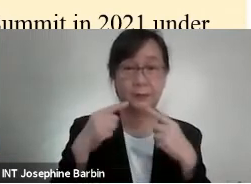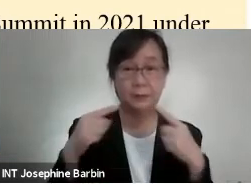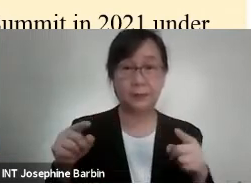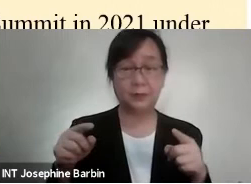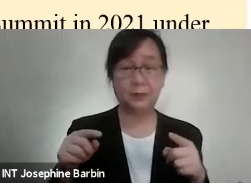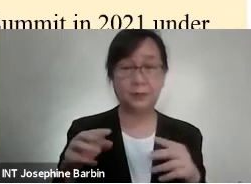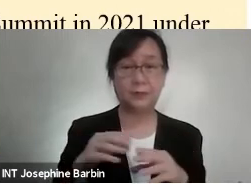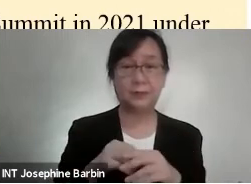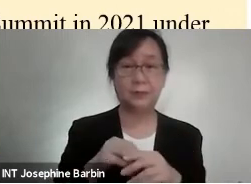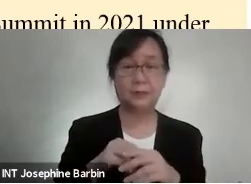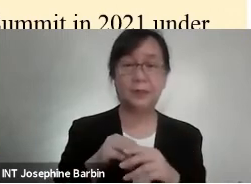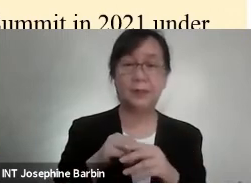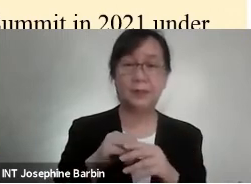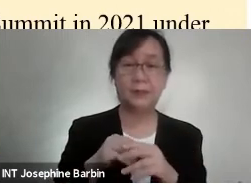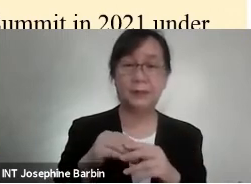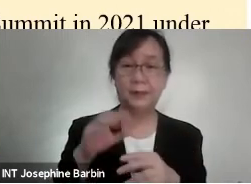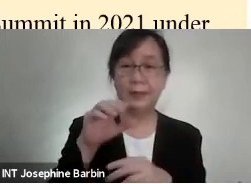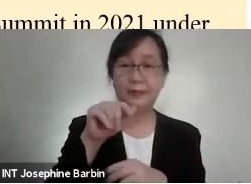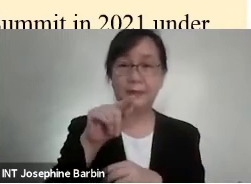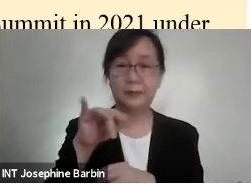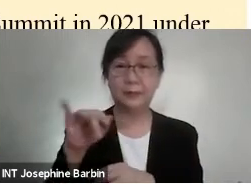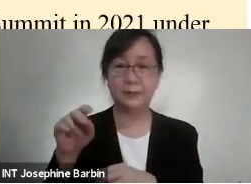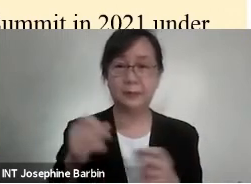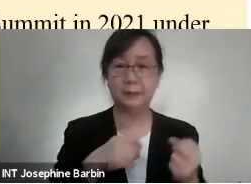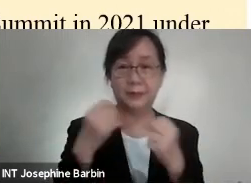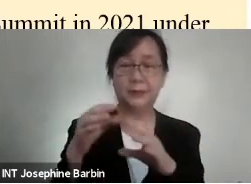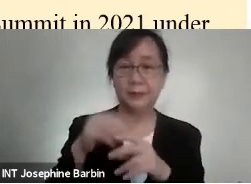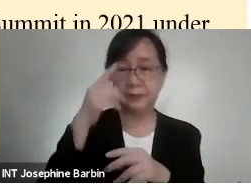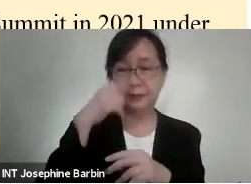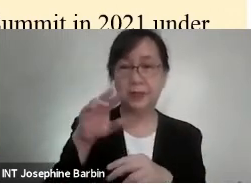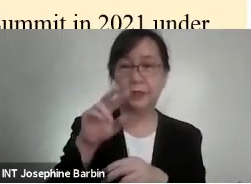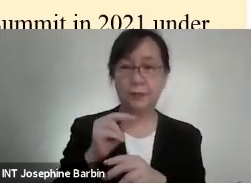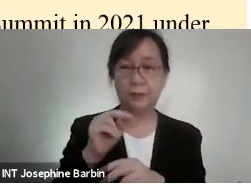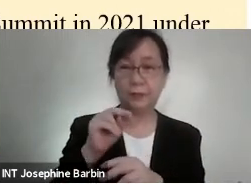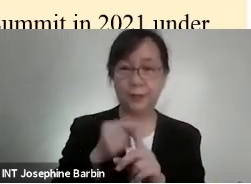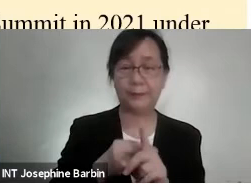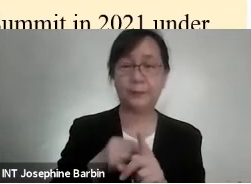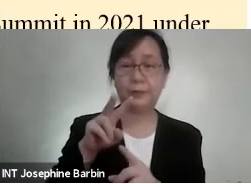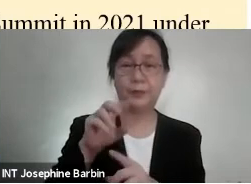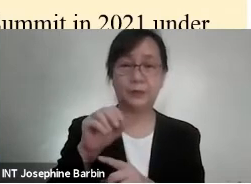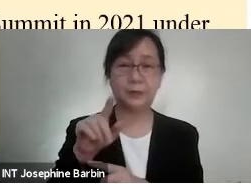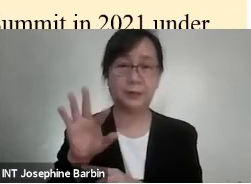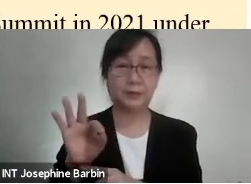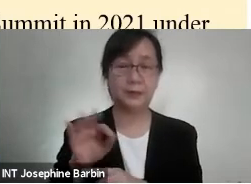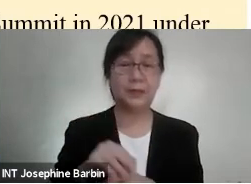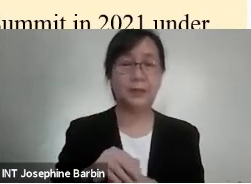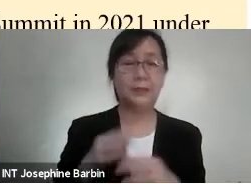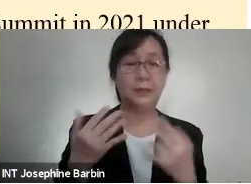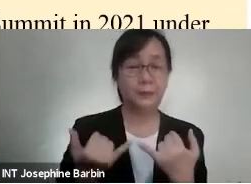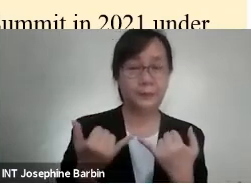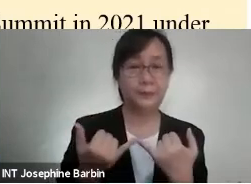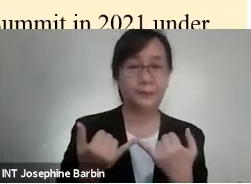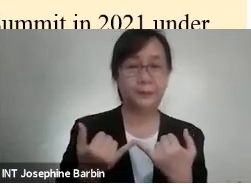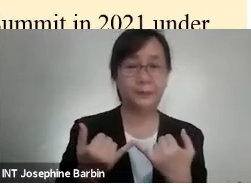in the ASEAN Summit in Thailand in November 2019. So this one,